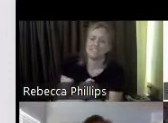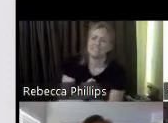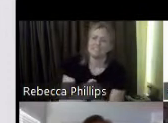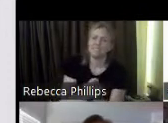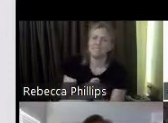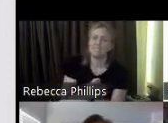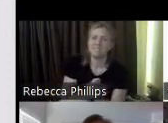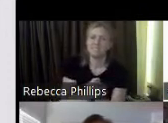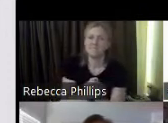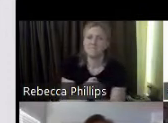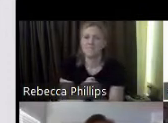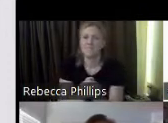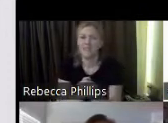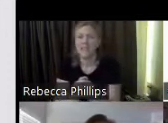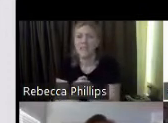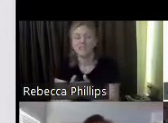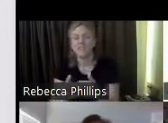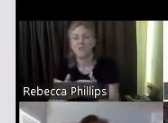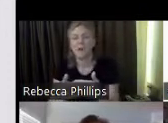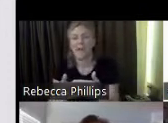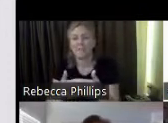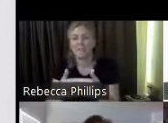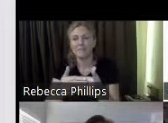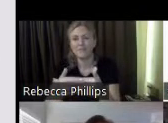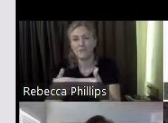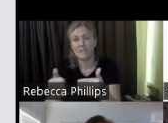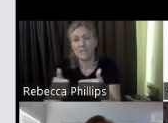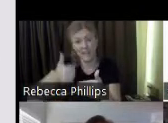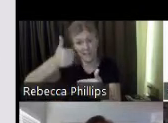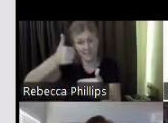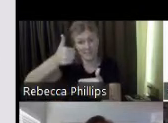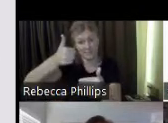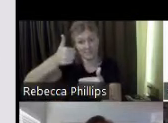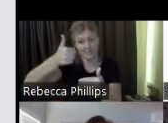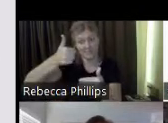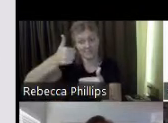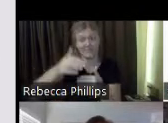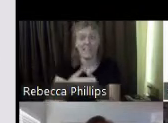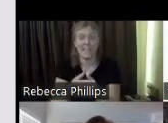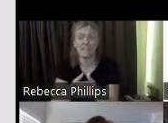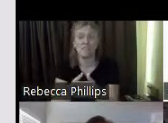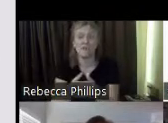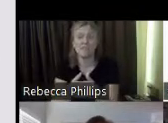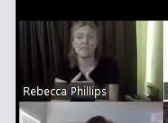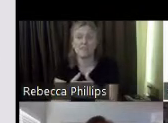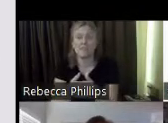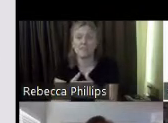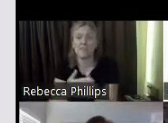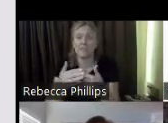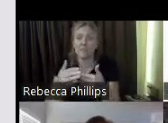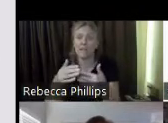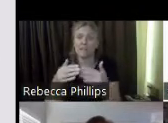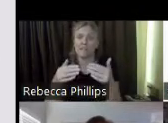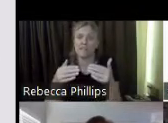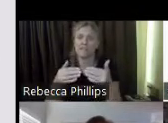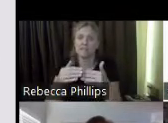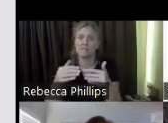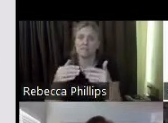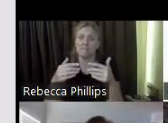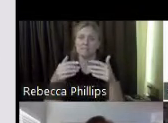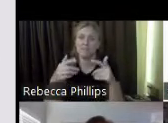What's easiest? You just go up higher, Yeah. so ES. And if you wanted to if you wanted